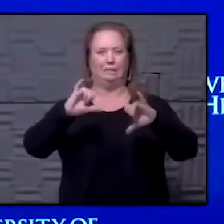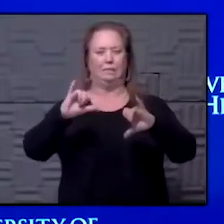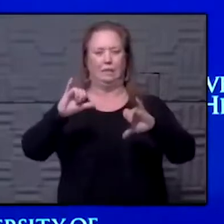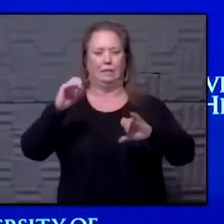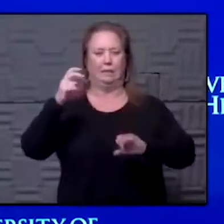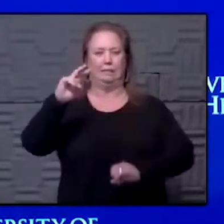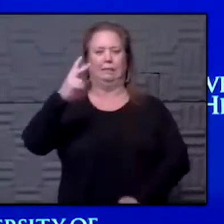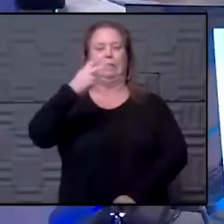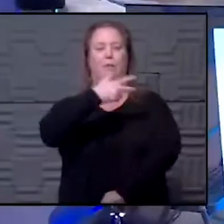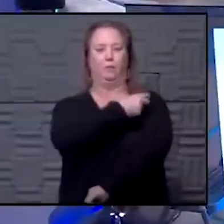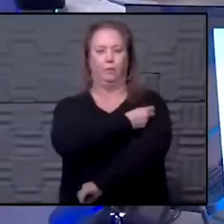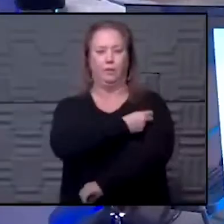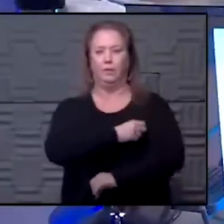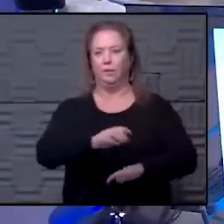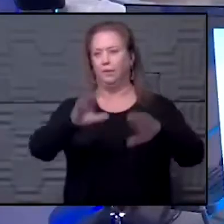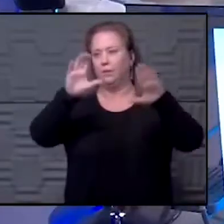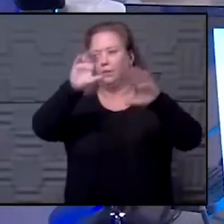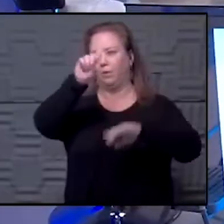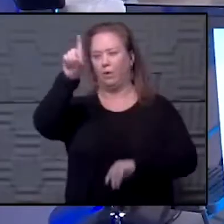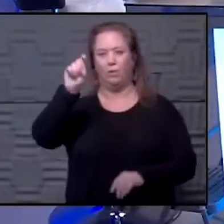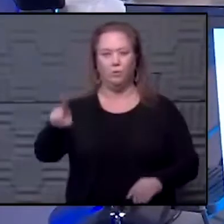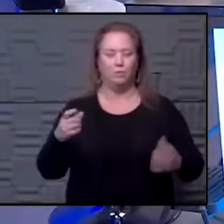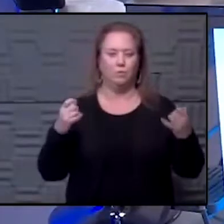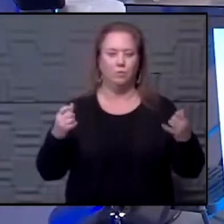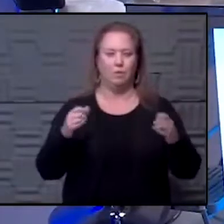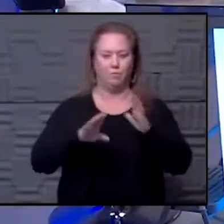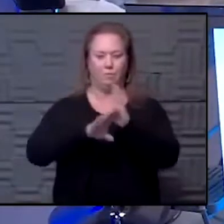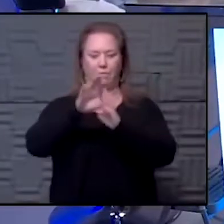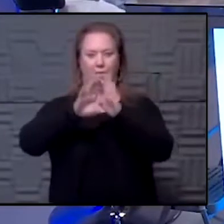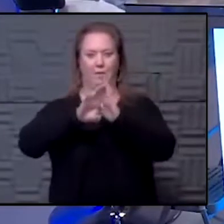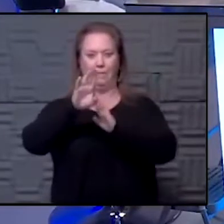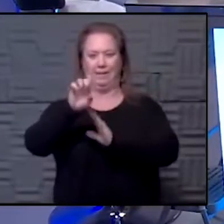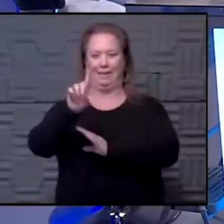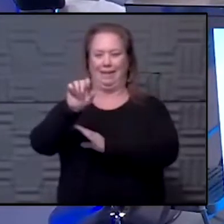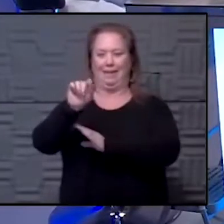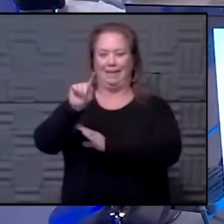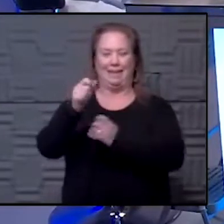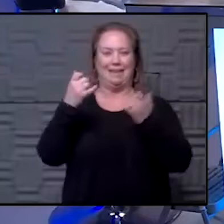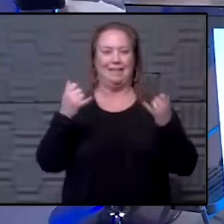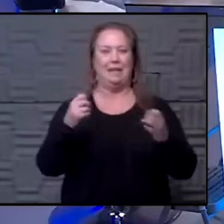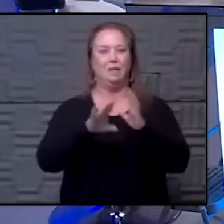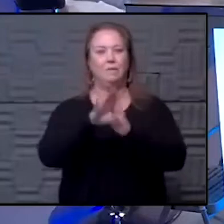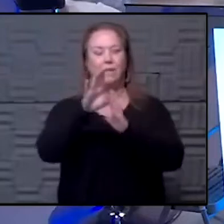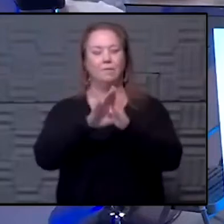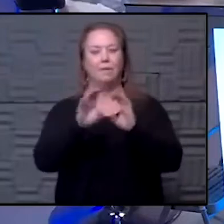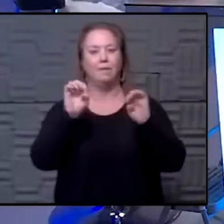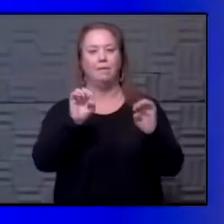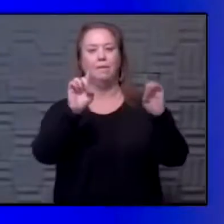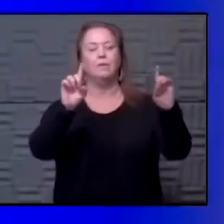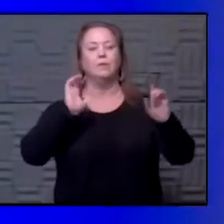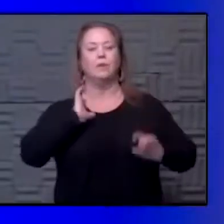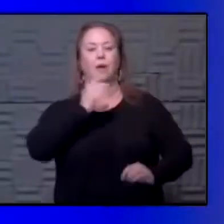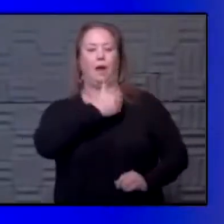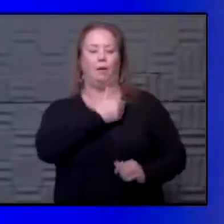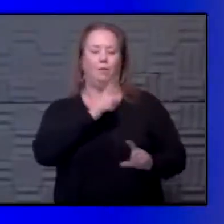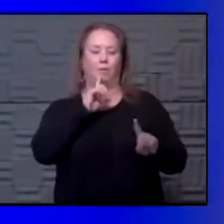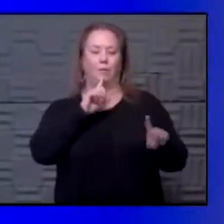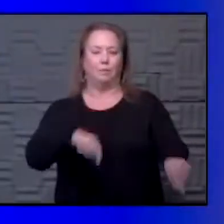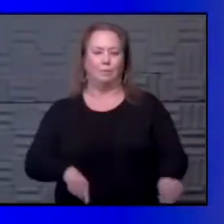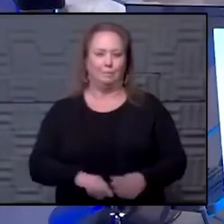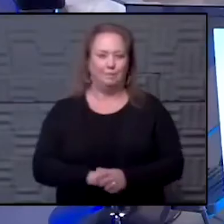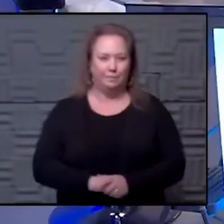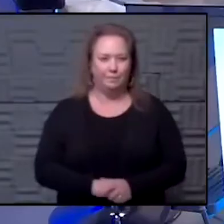that second dose. It's a great question, but right now we are actually developing the data to, further educate our answers for that.